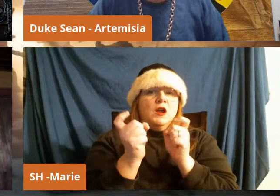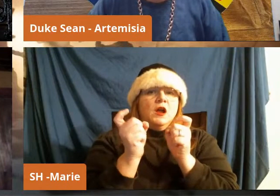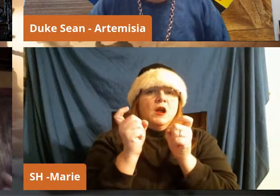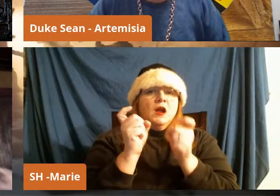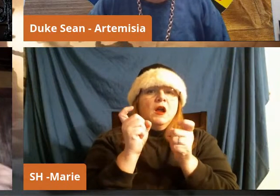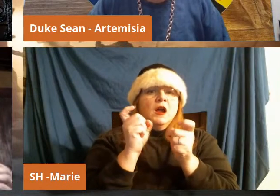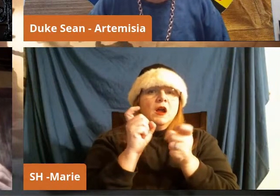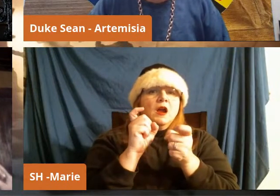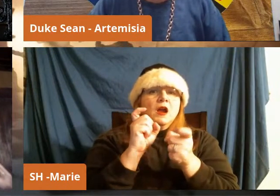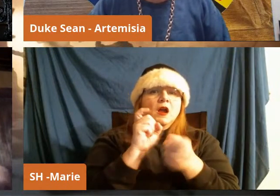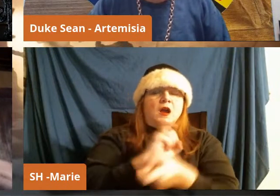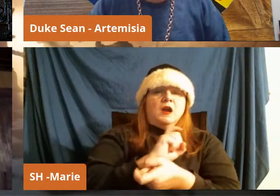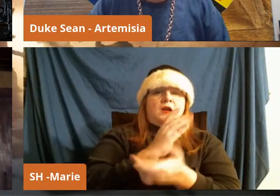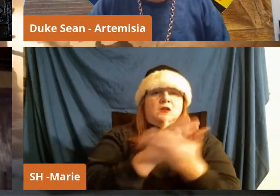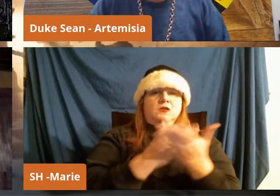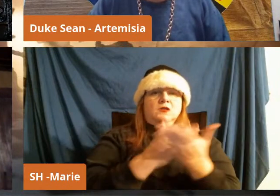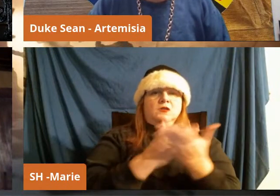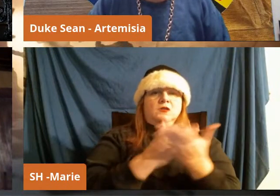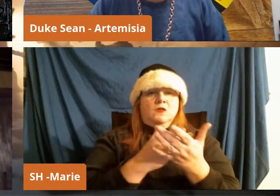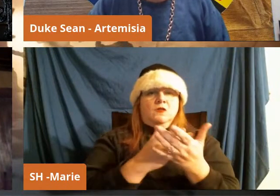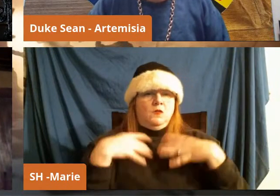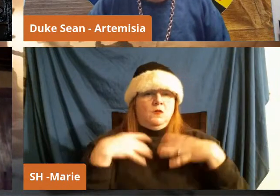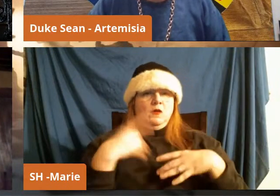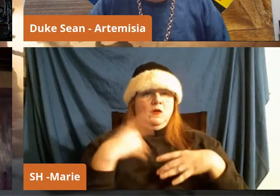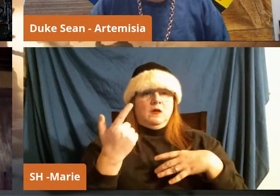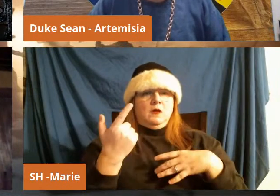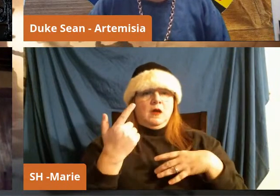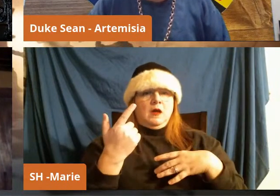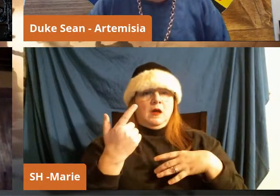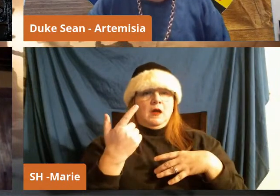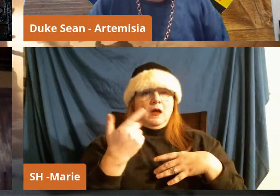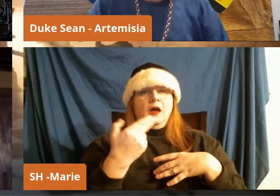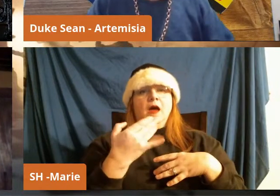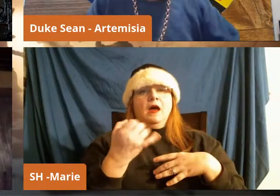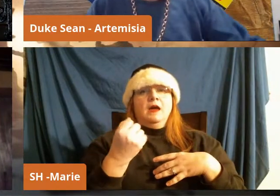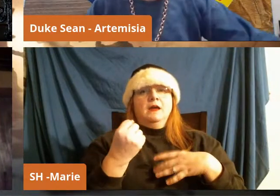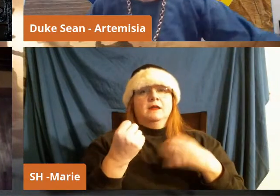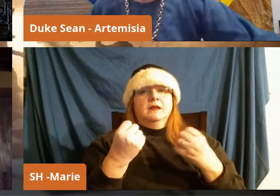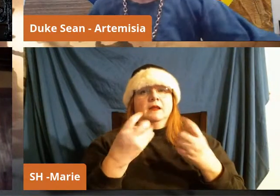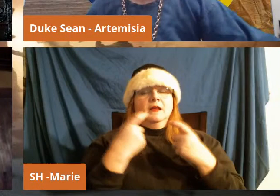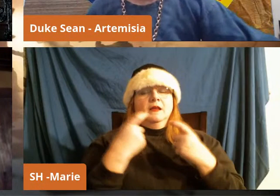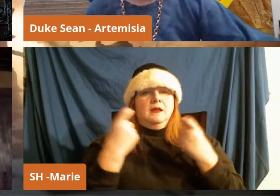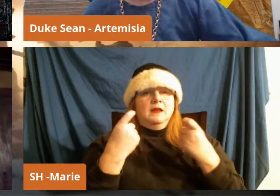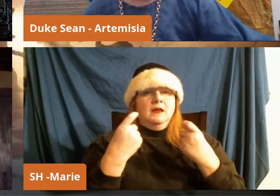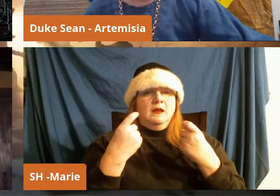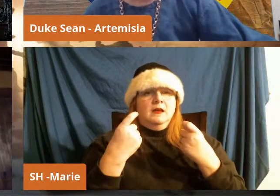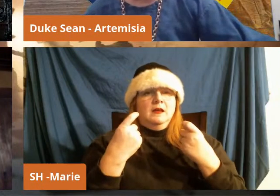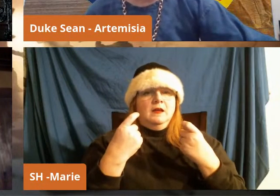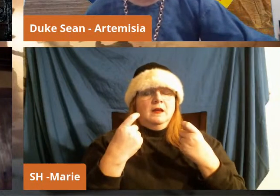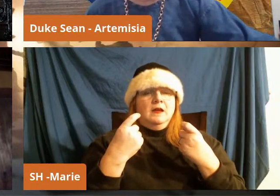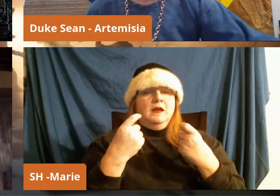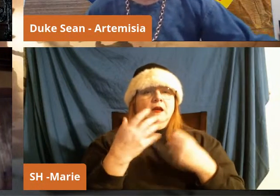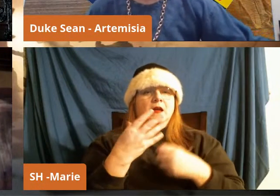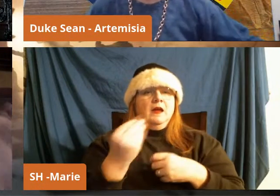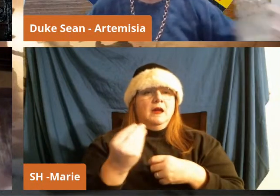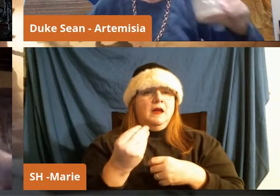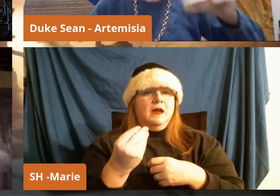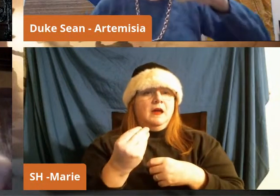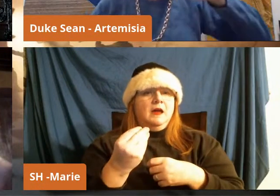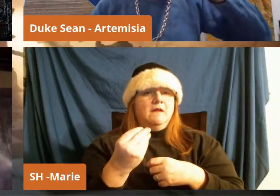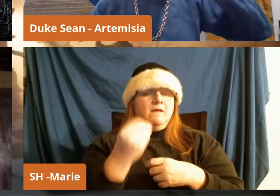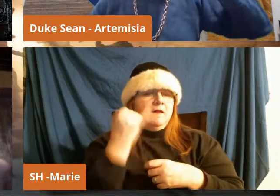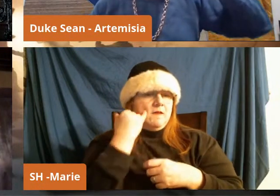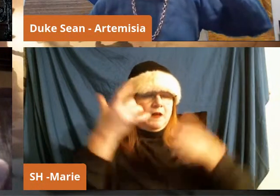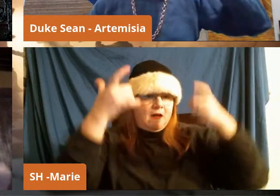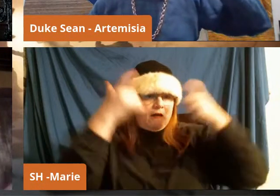with one piece and a surcoat hides a multitude of sins. Yep. You get a good surcoat inexpensively. So if you get that helmet